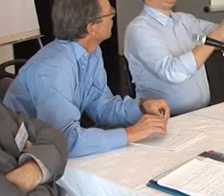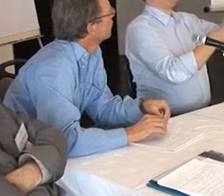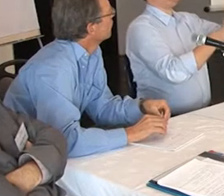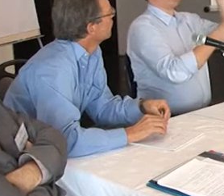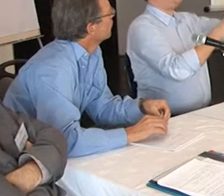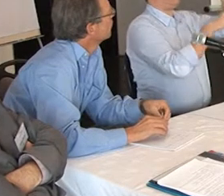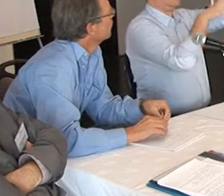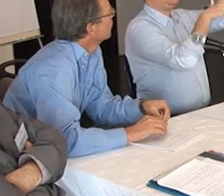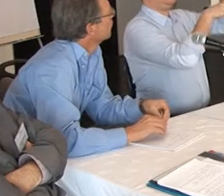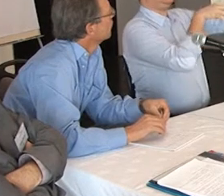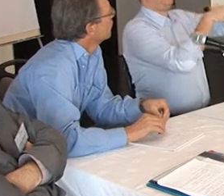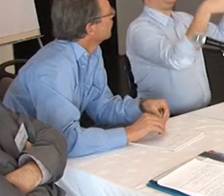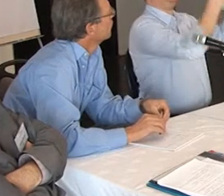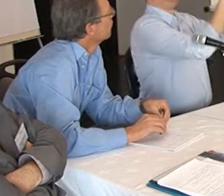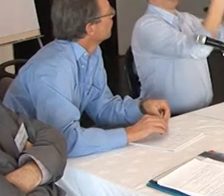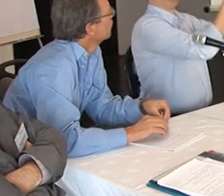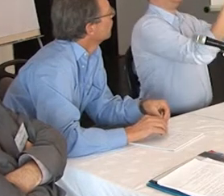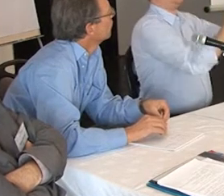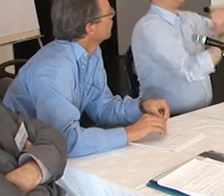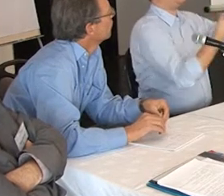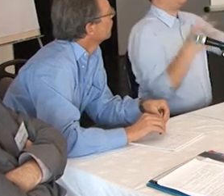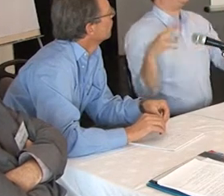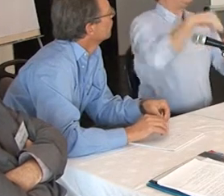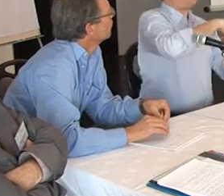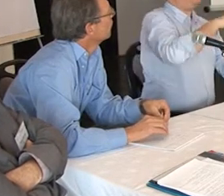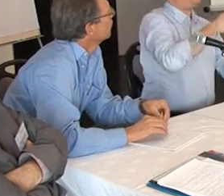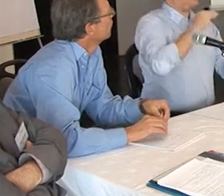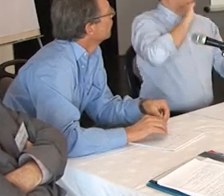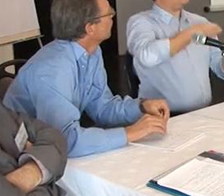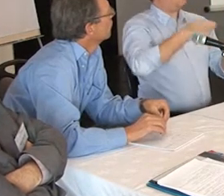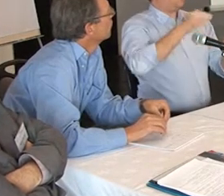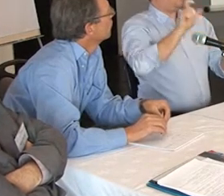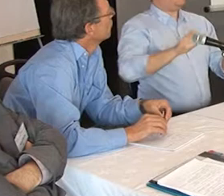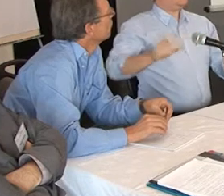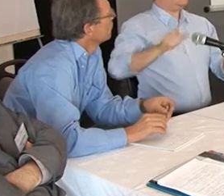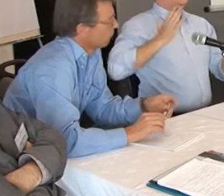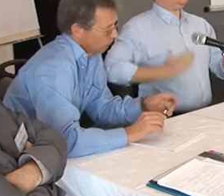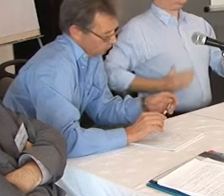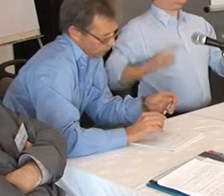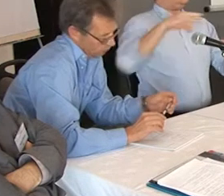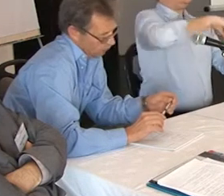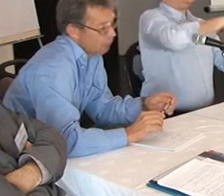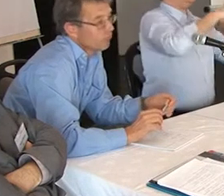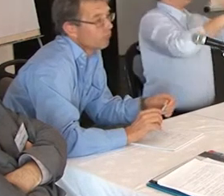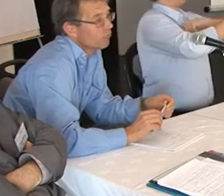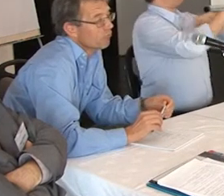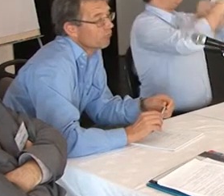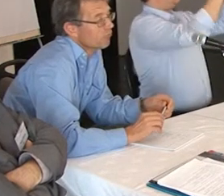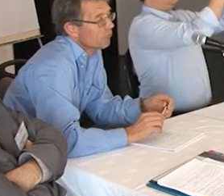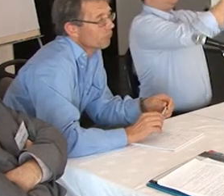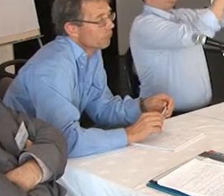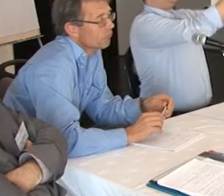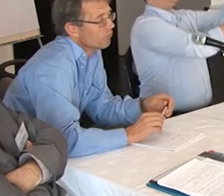within Europe where only experts gathered without actually involving the